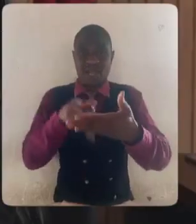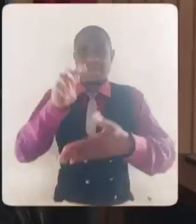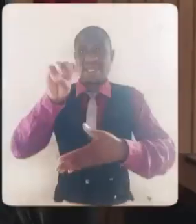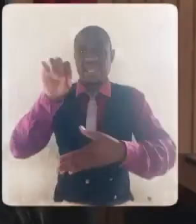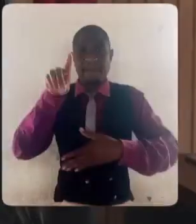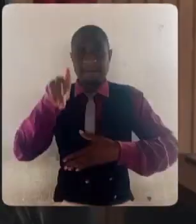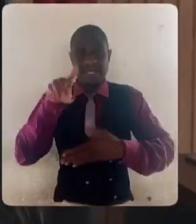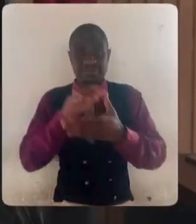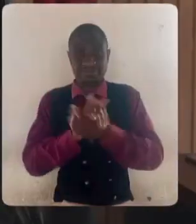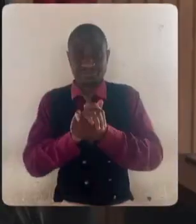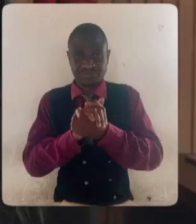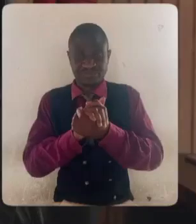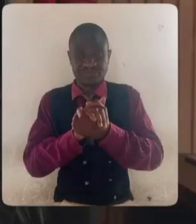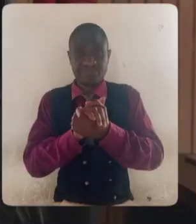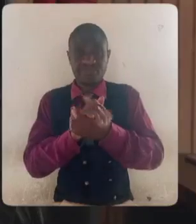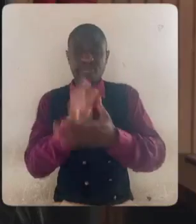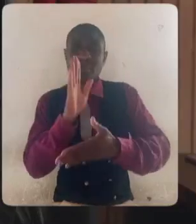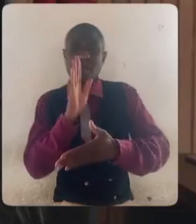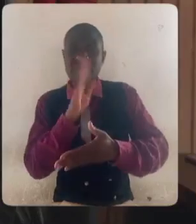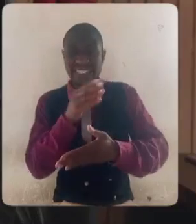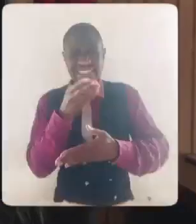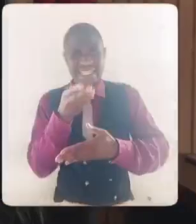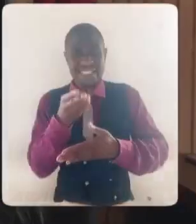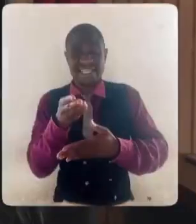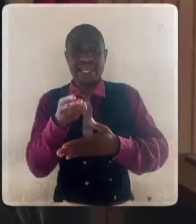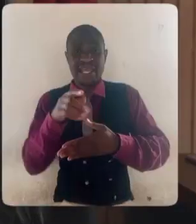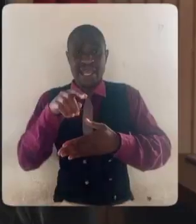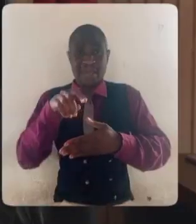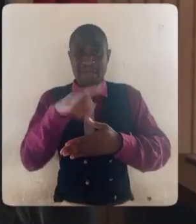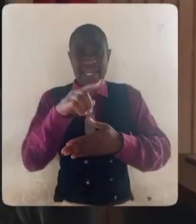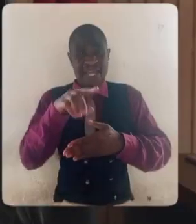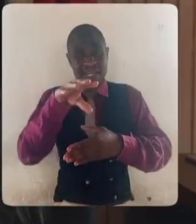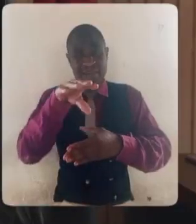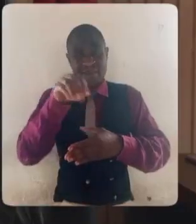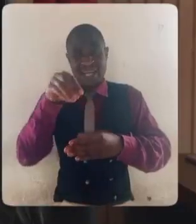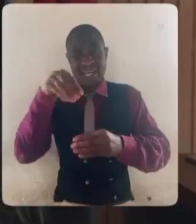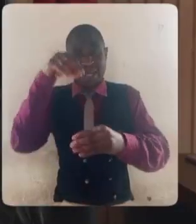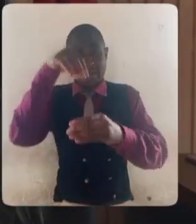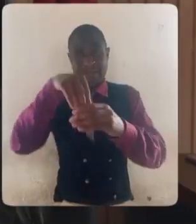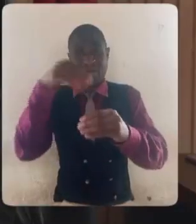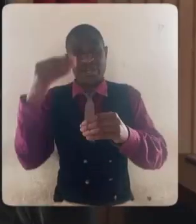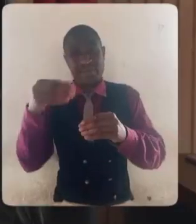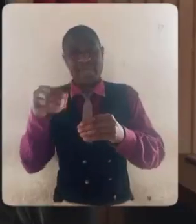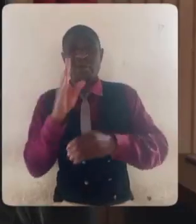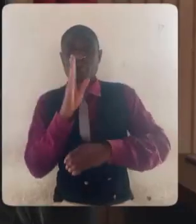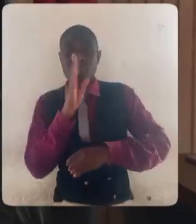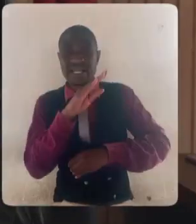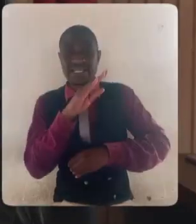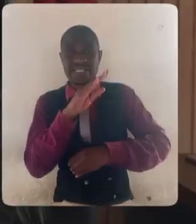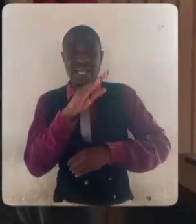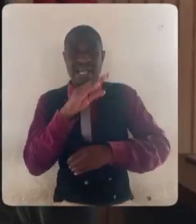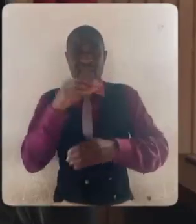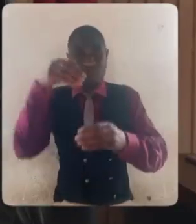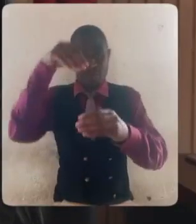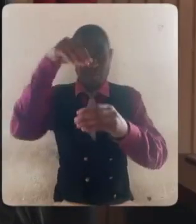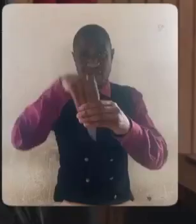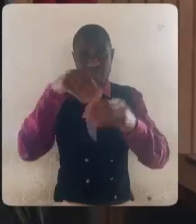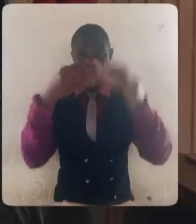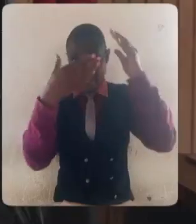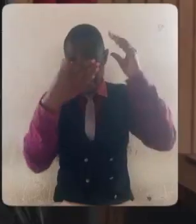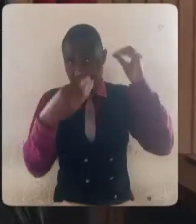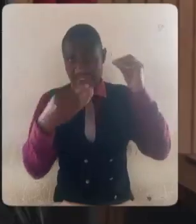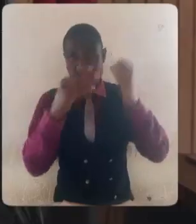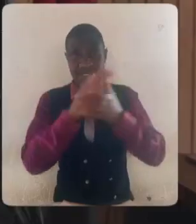tolerant, and law-abiding before, during, and after voting. Elections come and go,